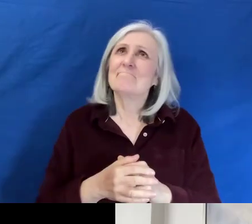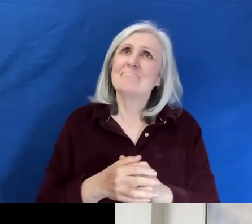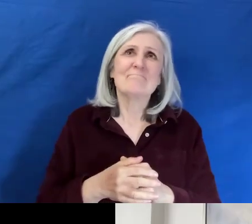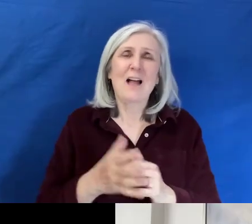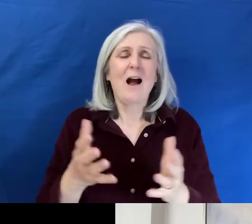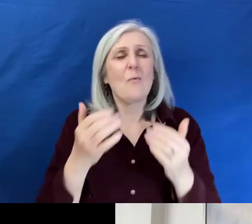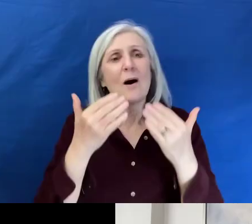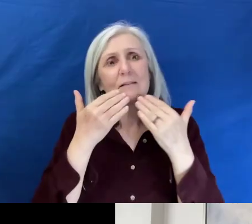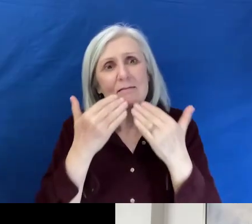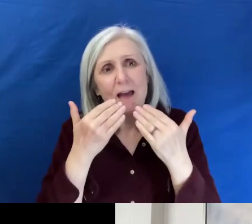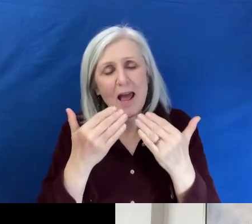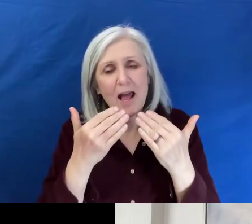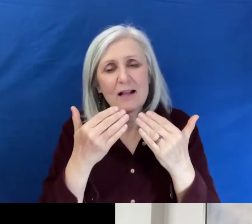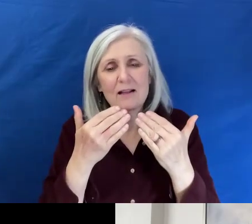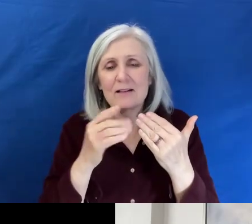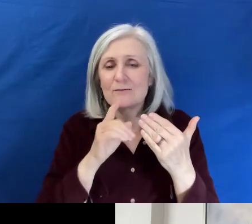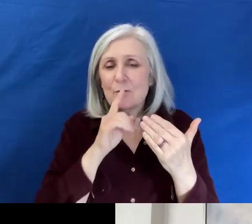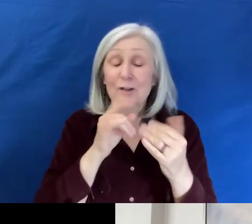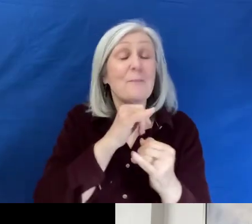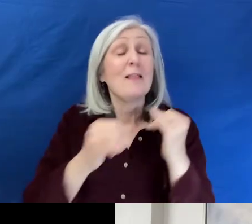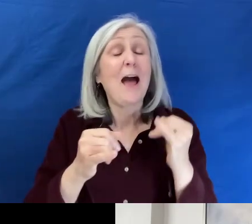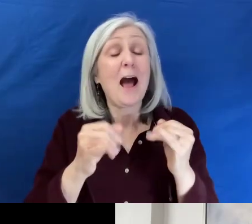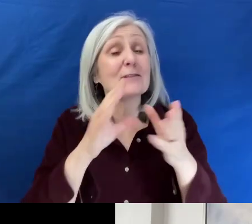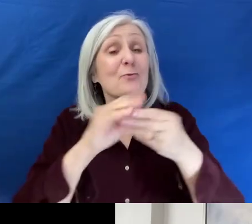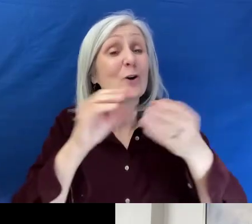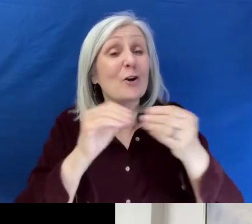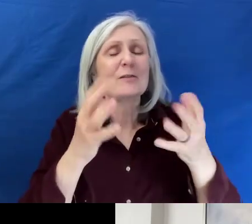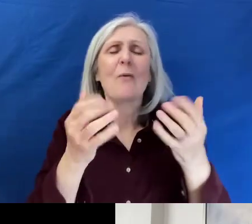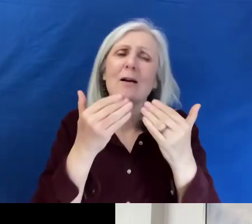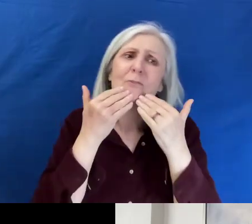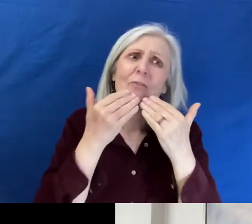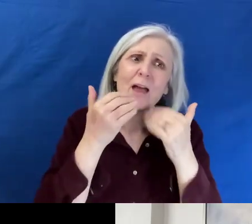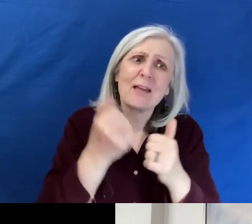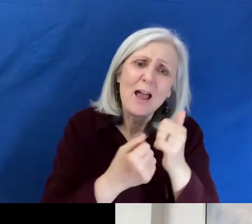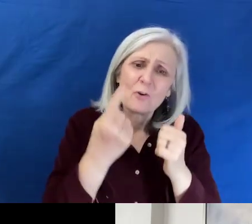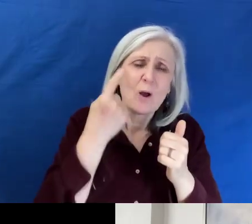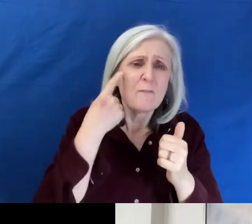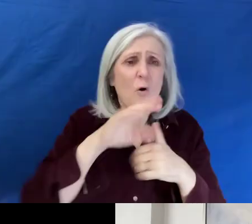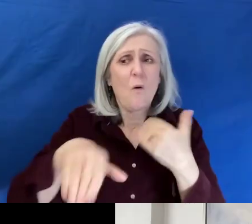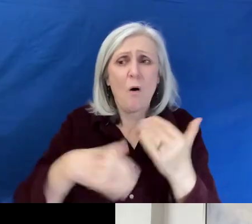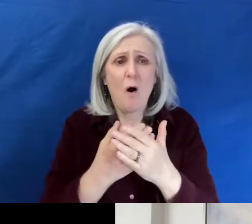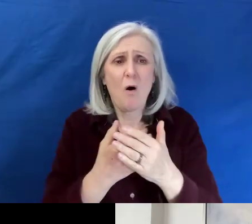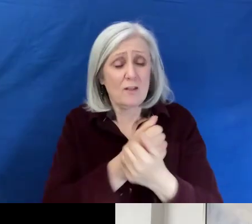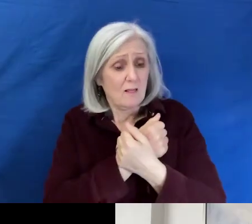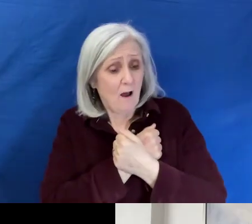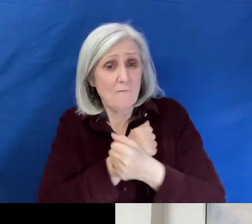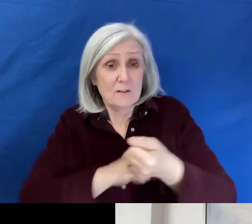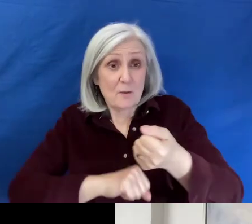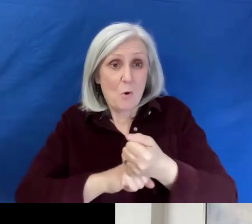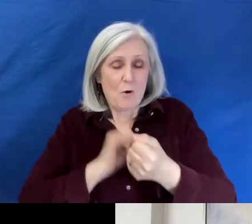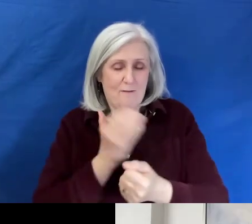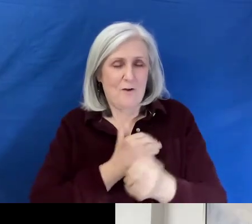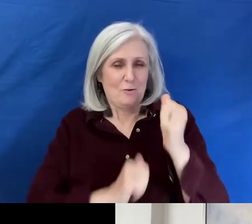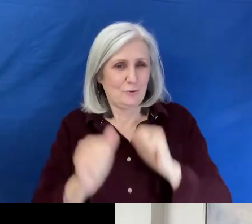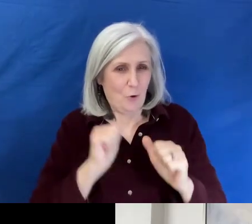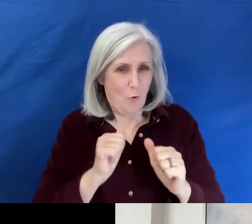want to thank, ultimately, my last words are I just want to thank everyone for the love and support of this show and of